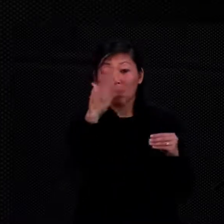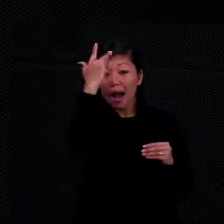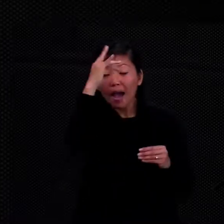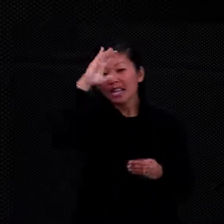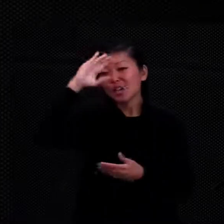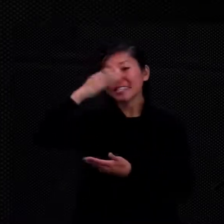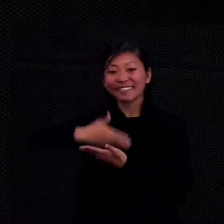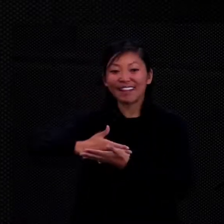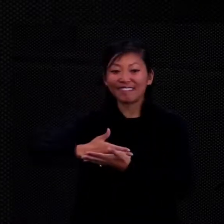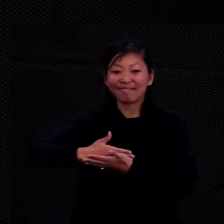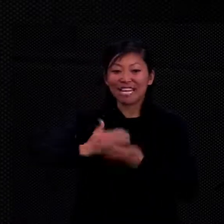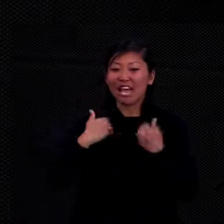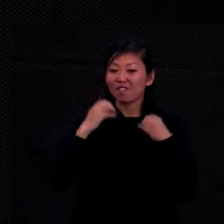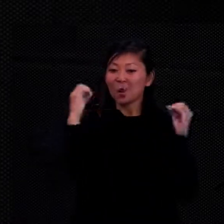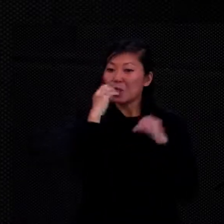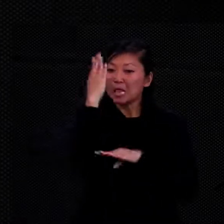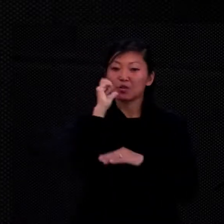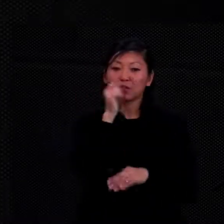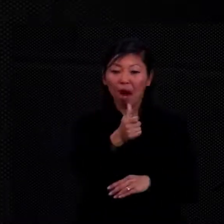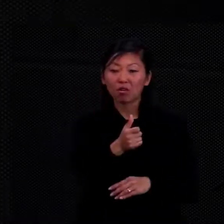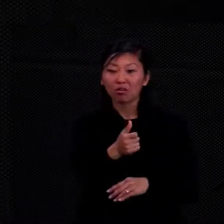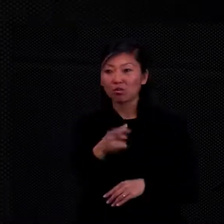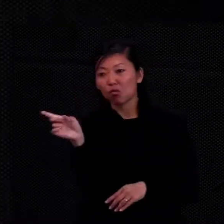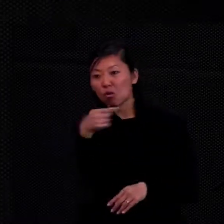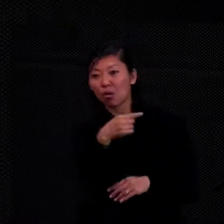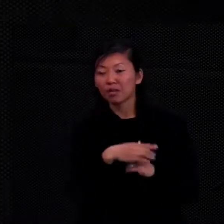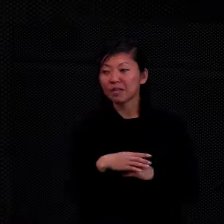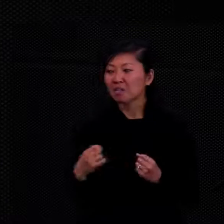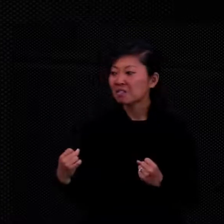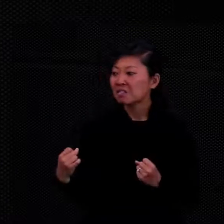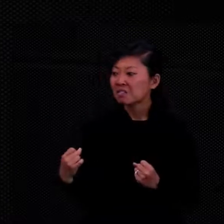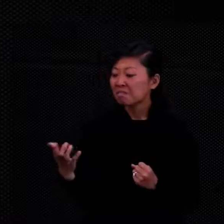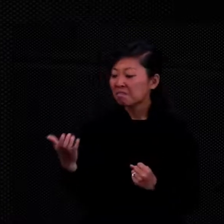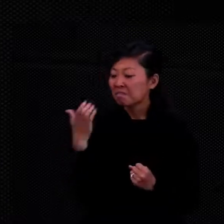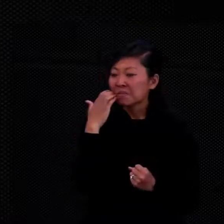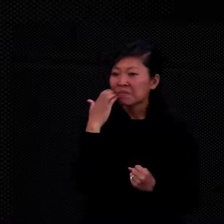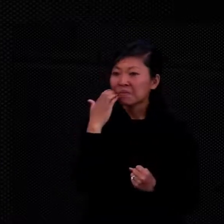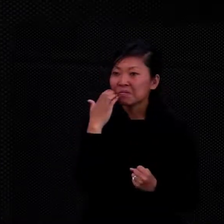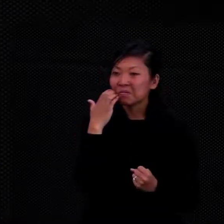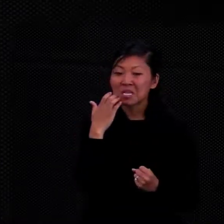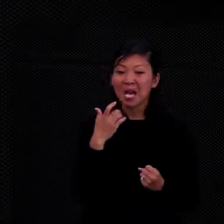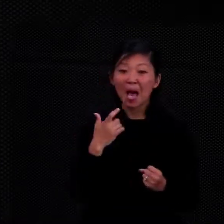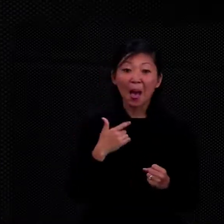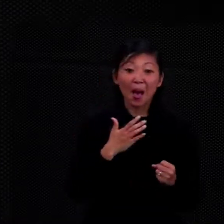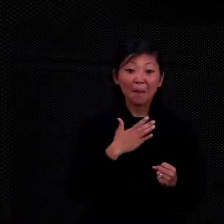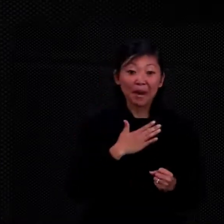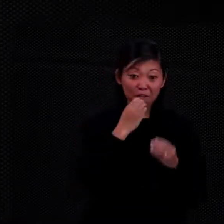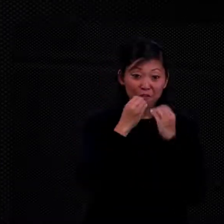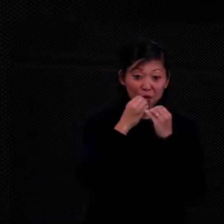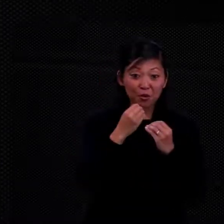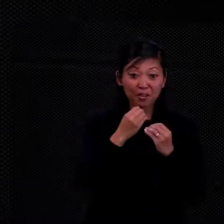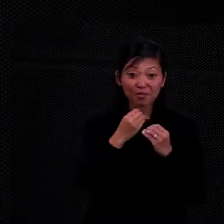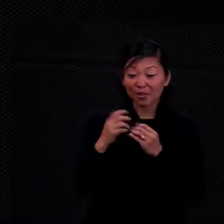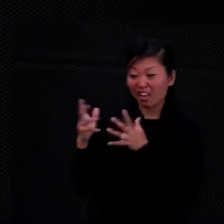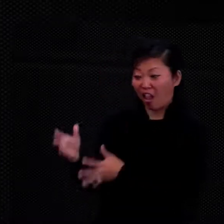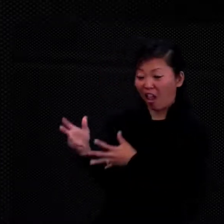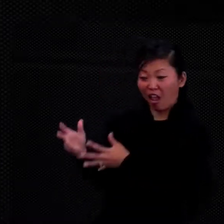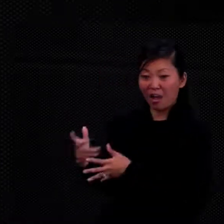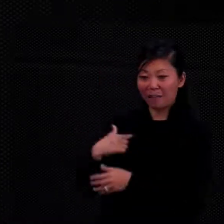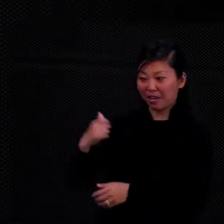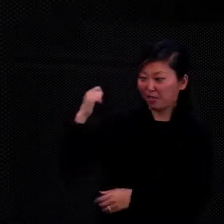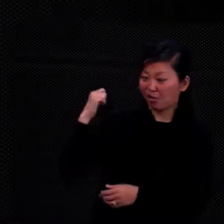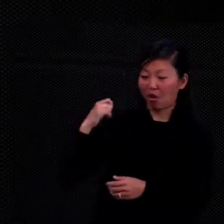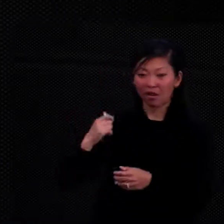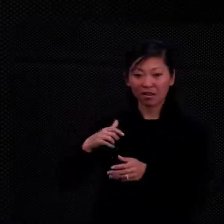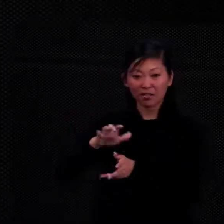son, didn't have a thing for his lunch the next day. With my wonderful Cuban meal decaying in the trunk, I drove past